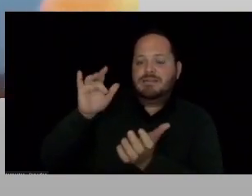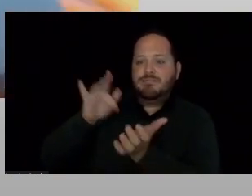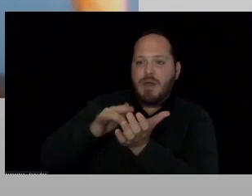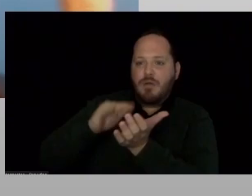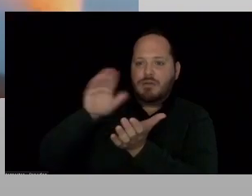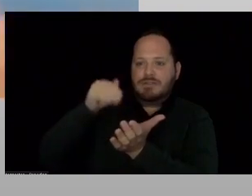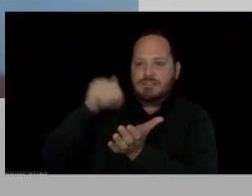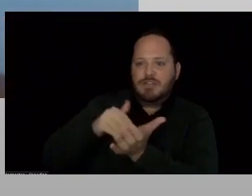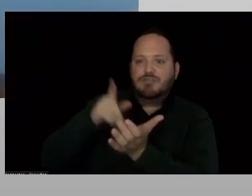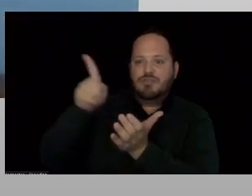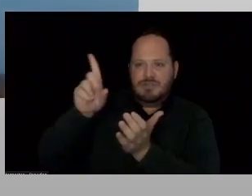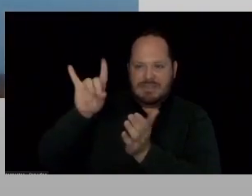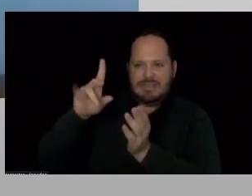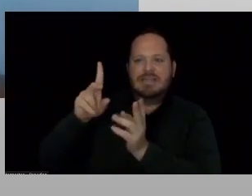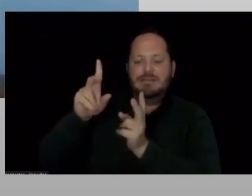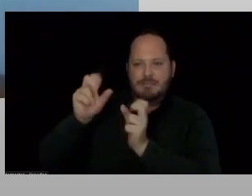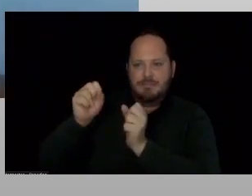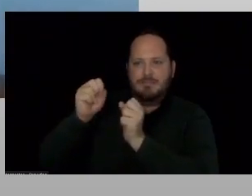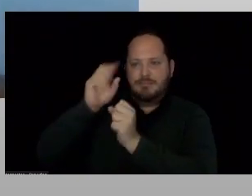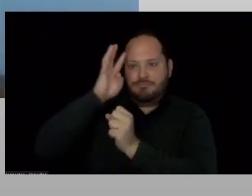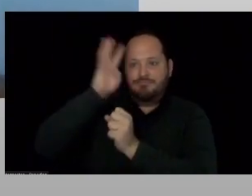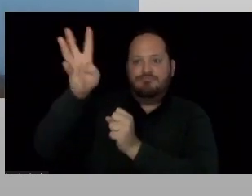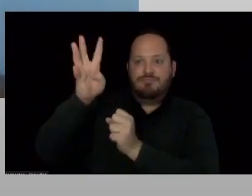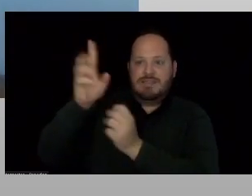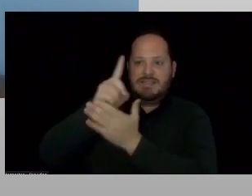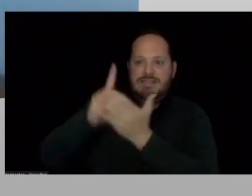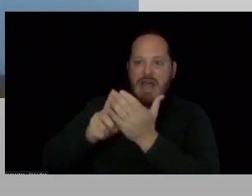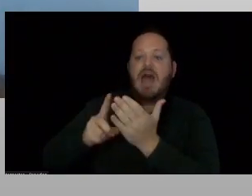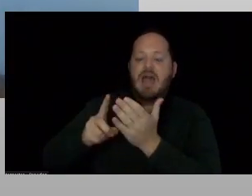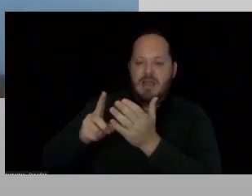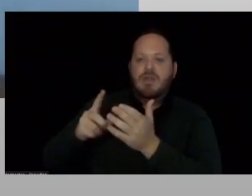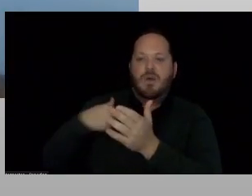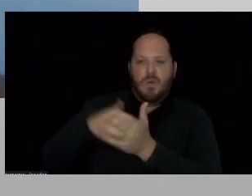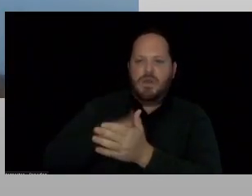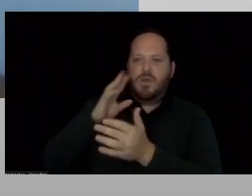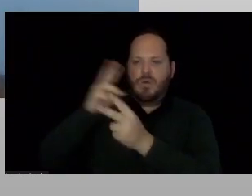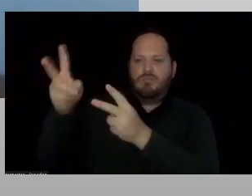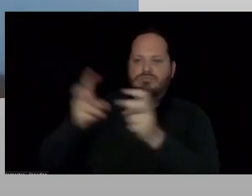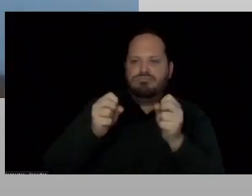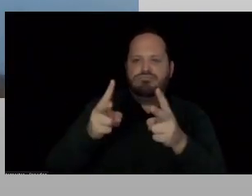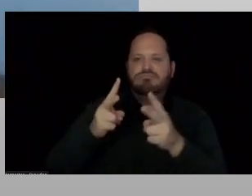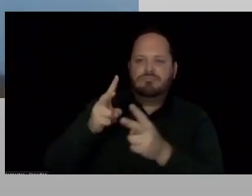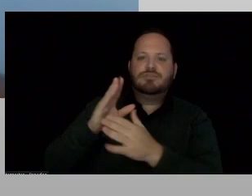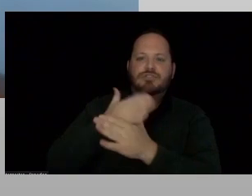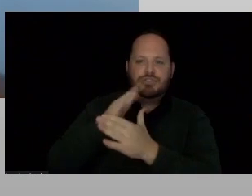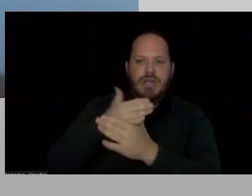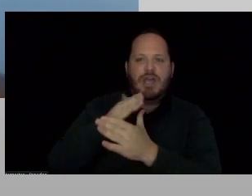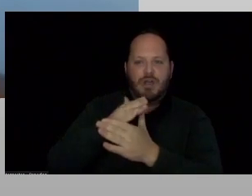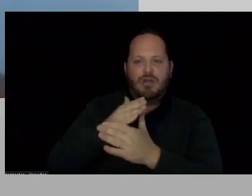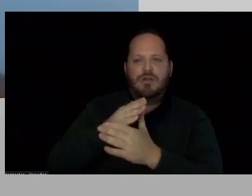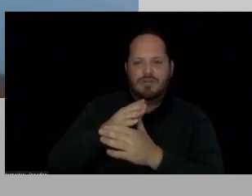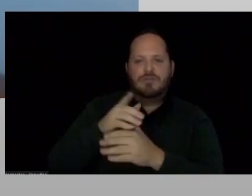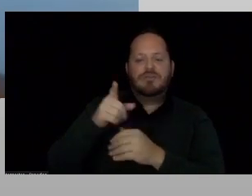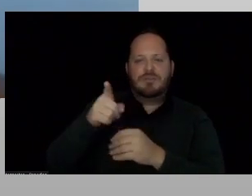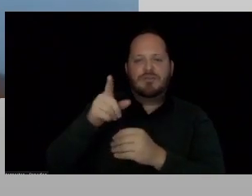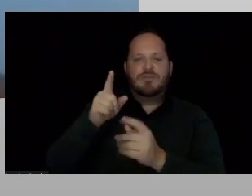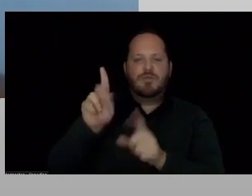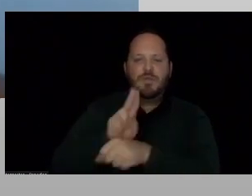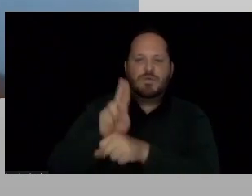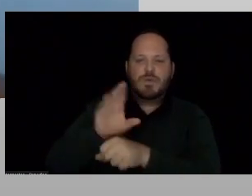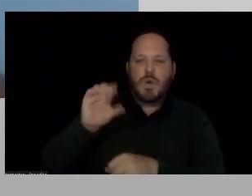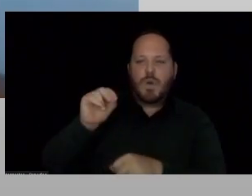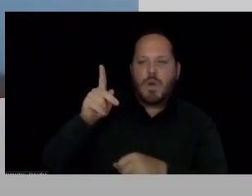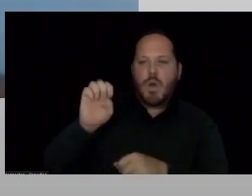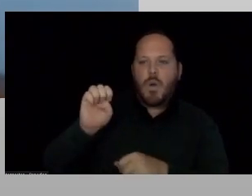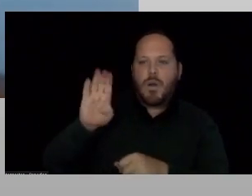water bottle or Coke bottle, roll that out, and we'll have a web link on how that can be done just in a pinch to create